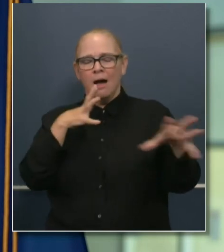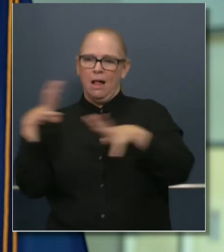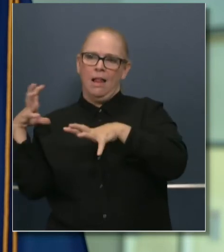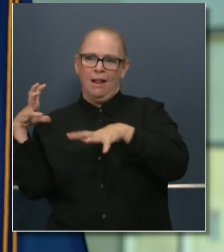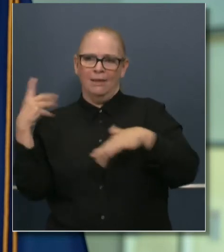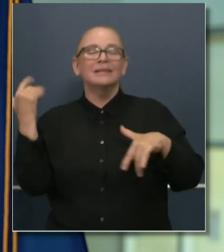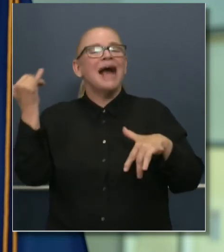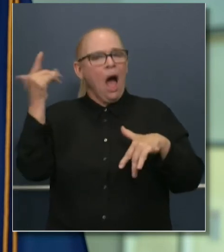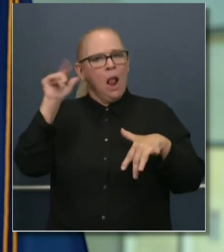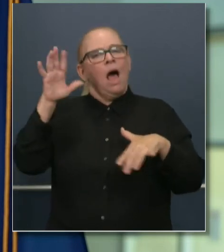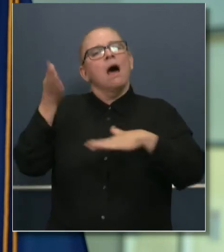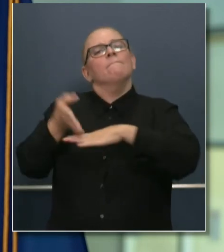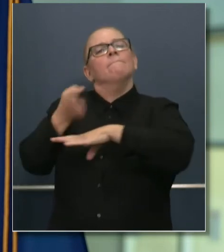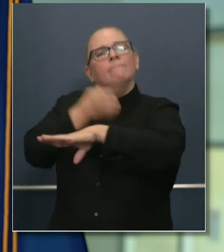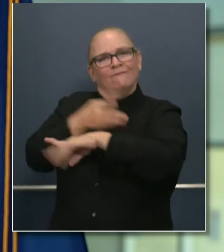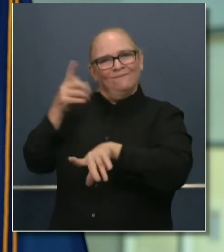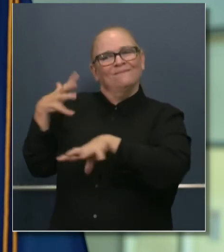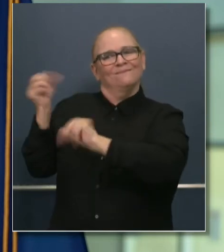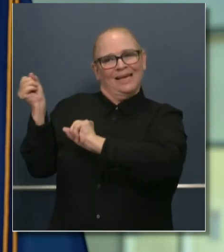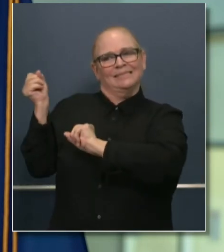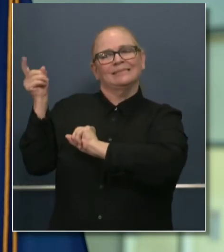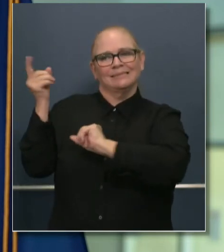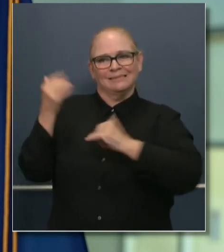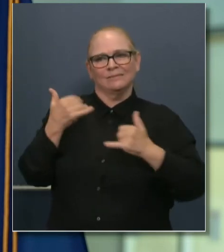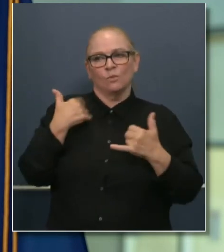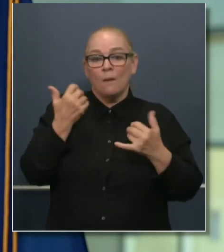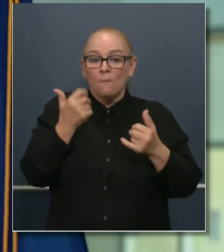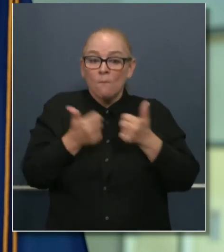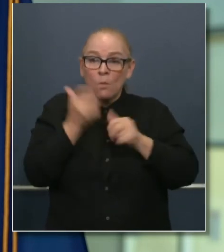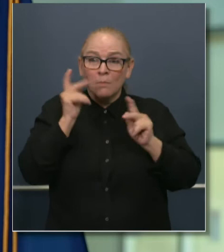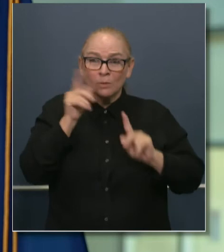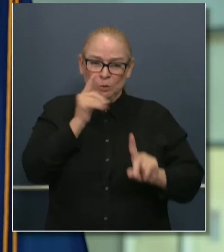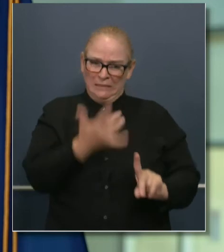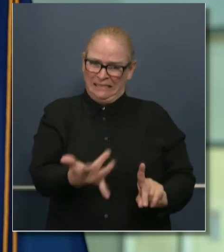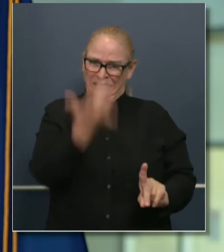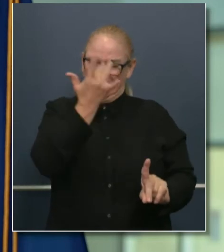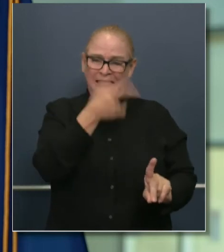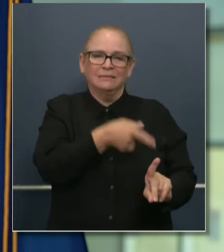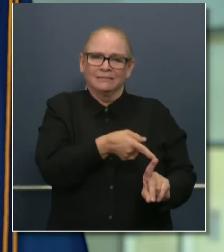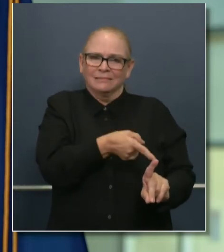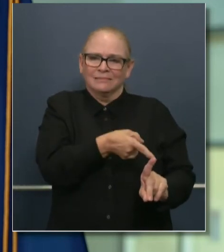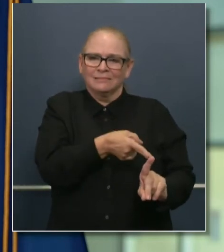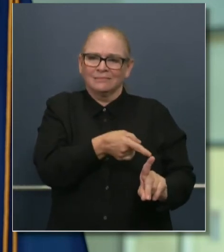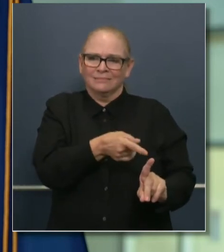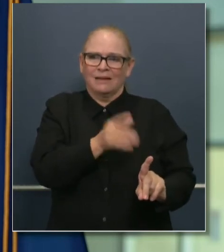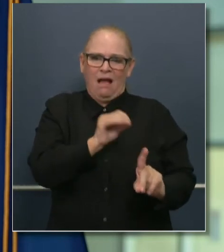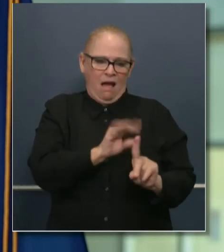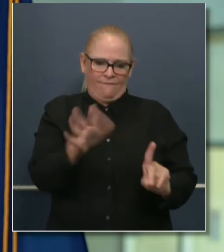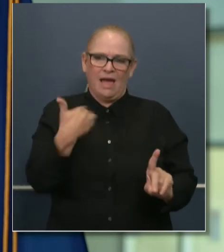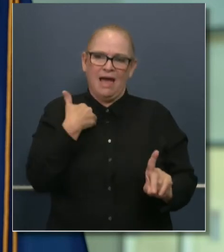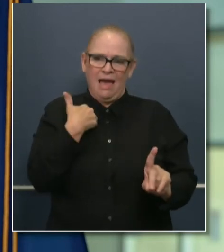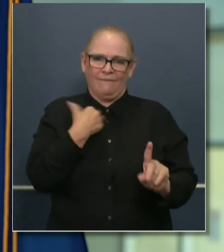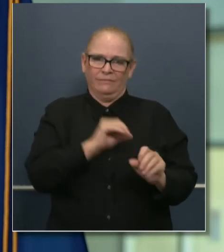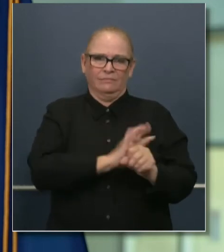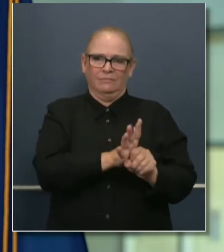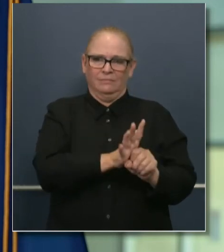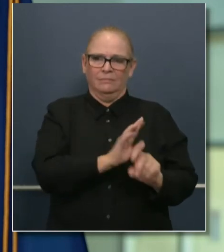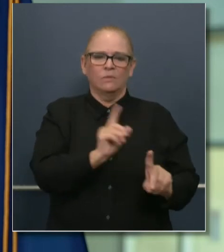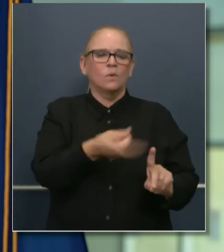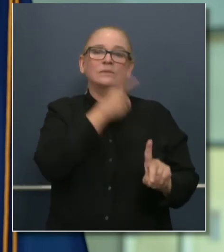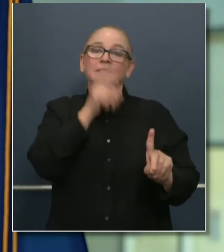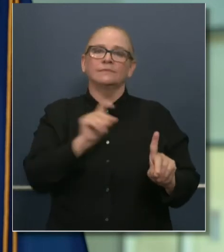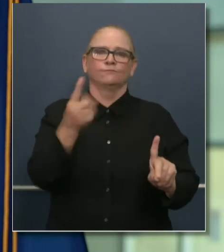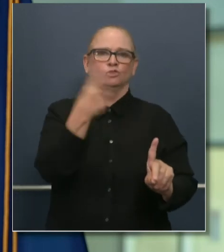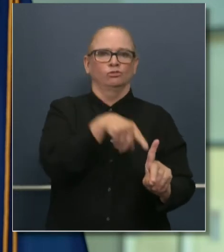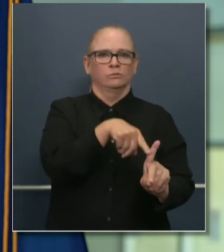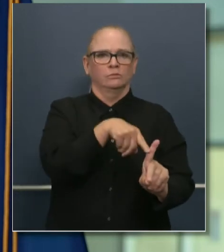had the sickest people, the people with the most clear and obvious COVID symptoms, get their tests run first. So the first thing to say